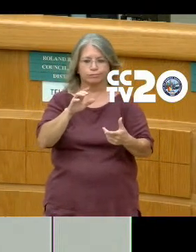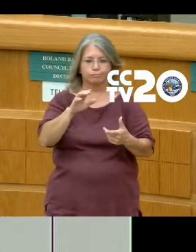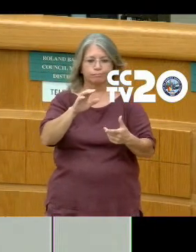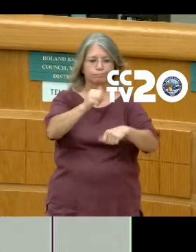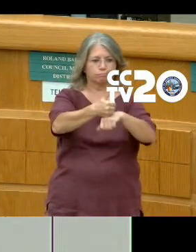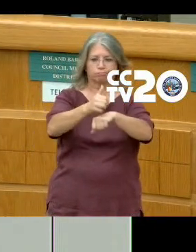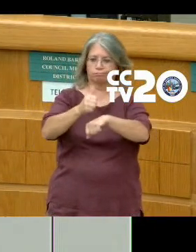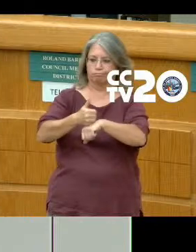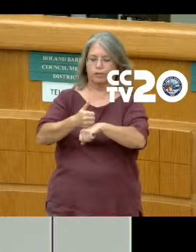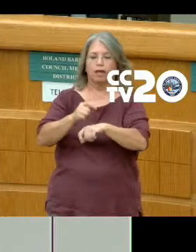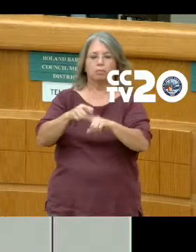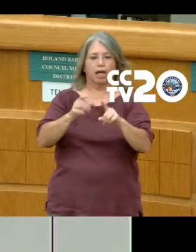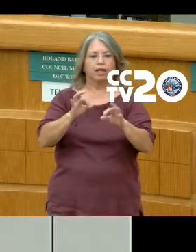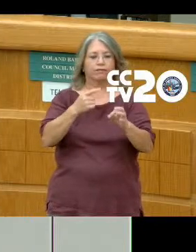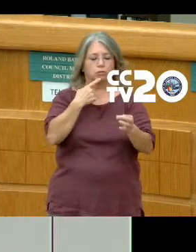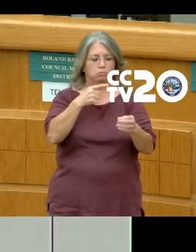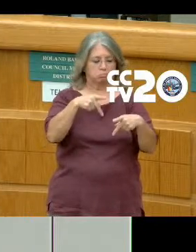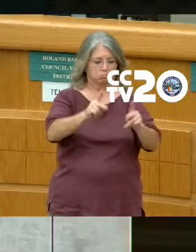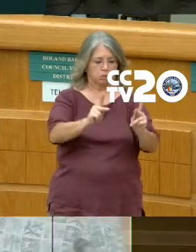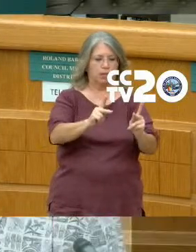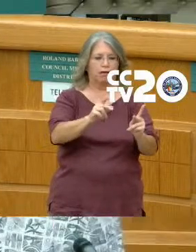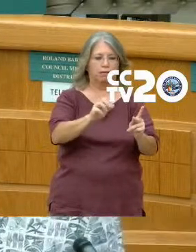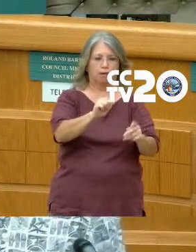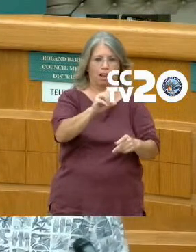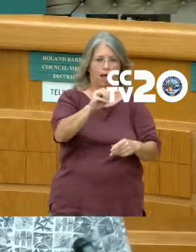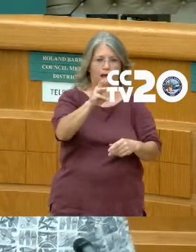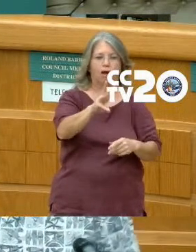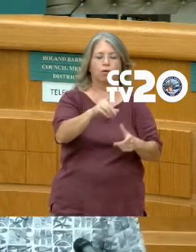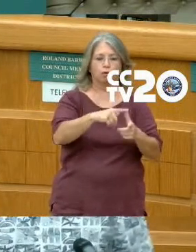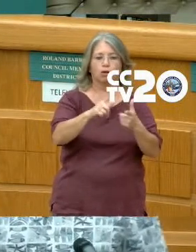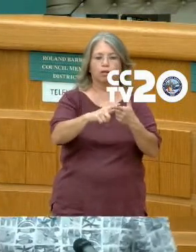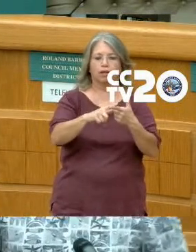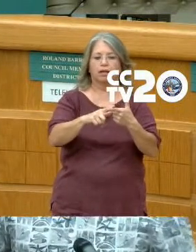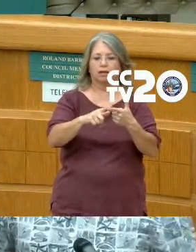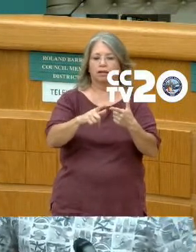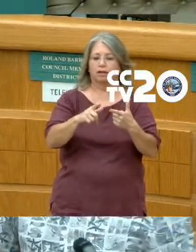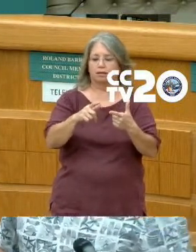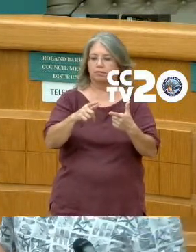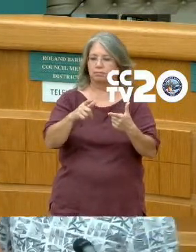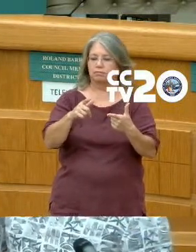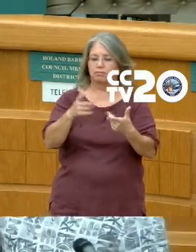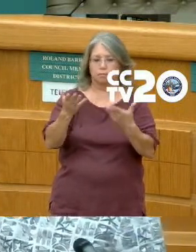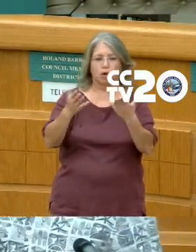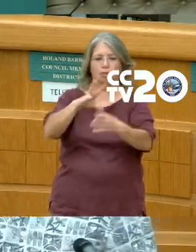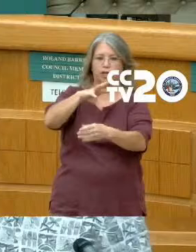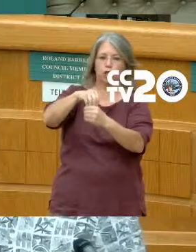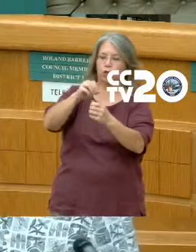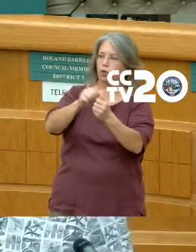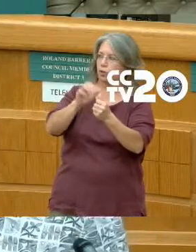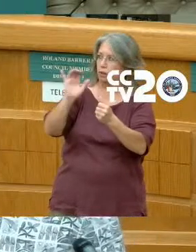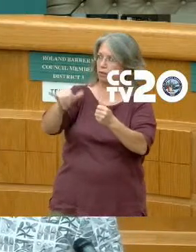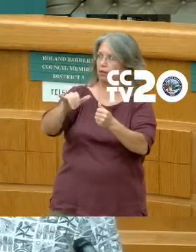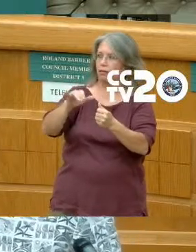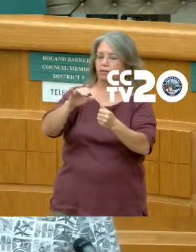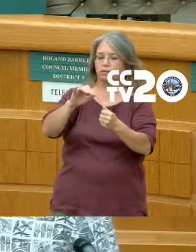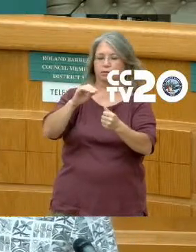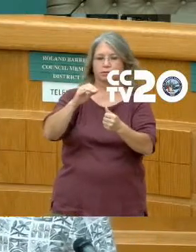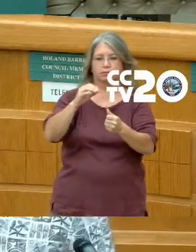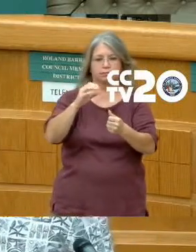being tracked by the data that we're using here, and all sorts of apps and different programs out there use